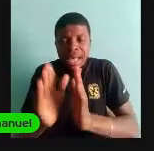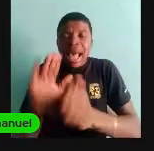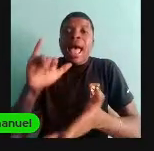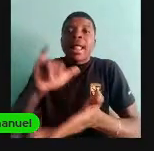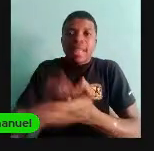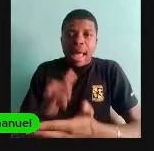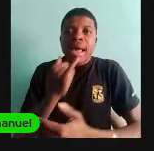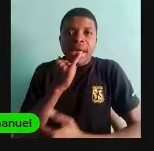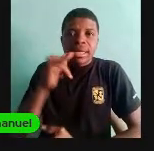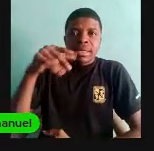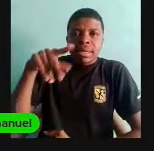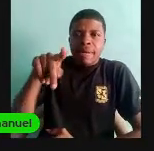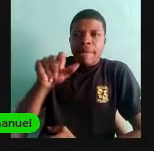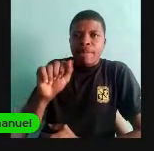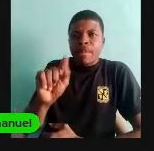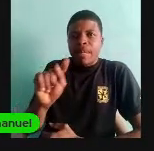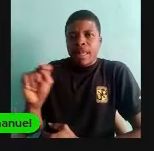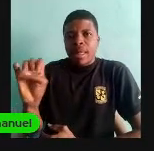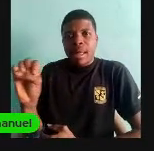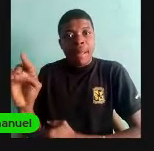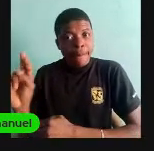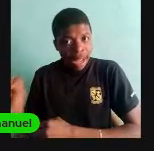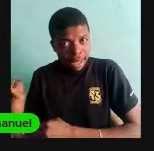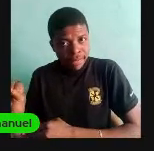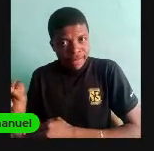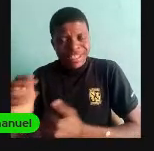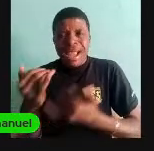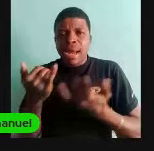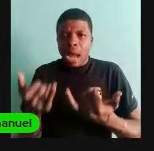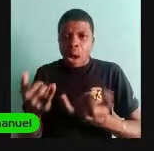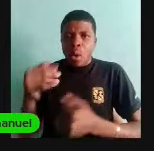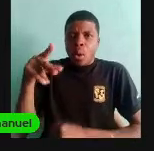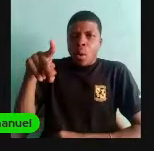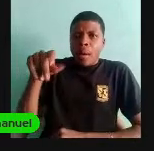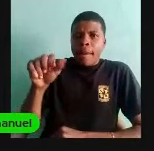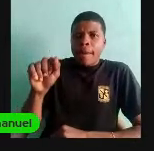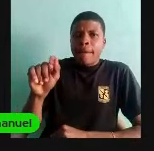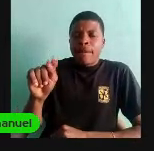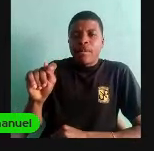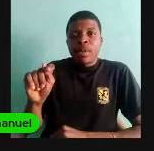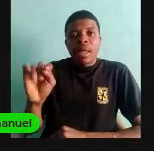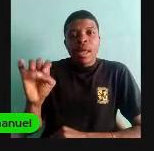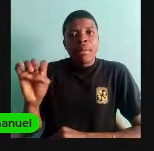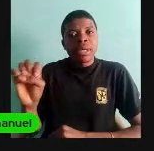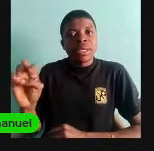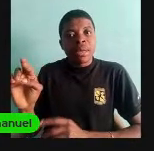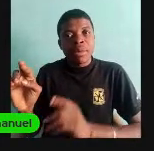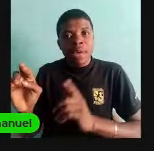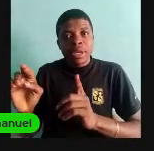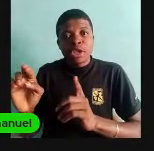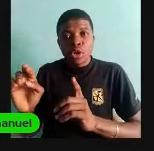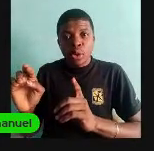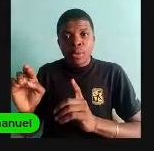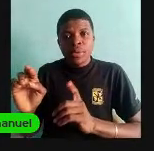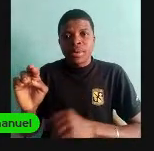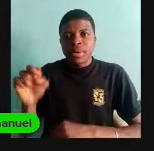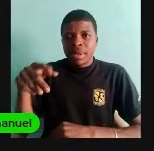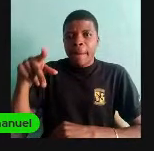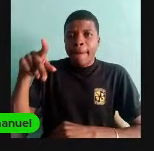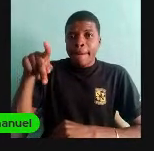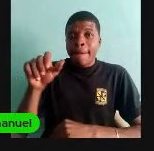is simply a design that repeats over and over again. Be a bit